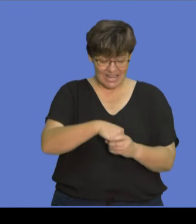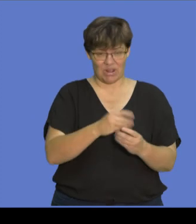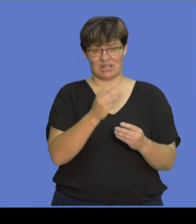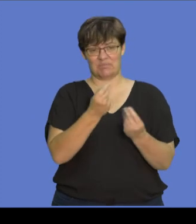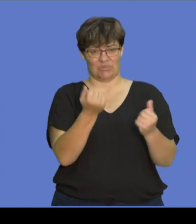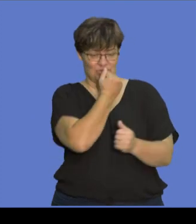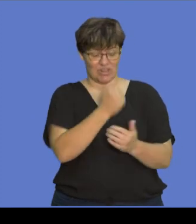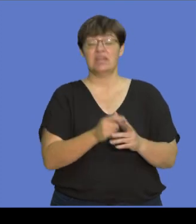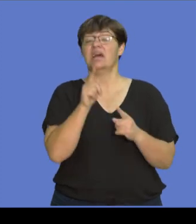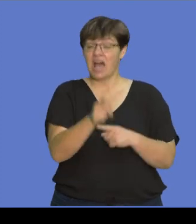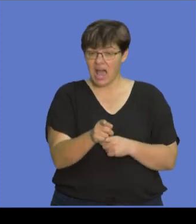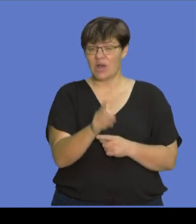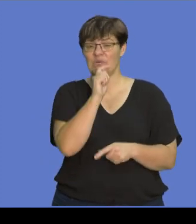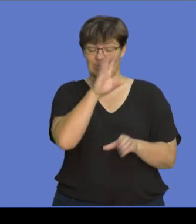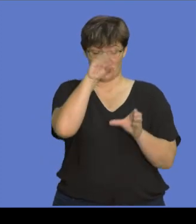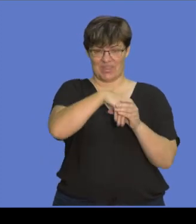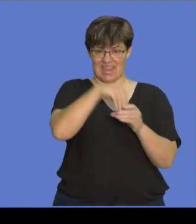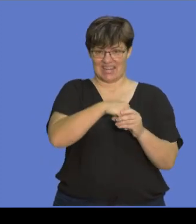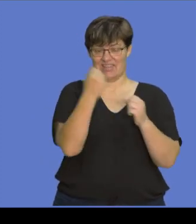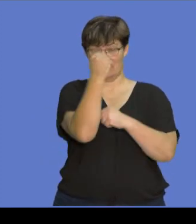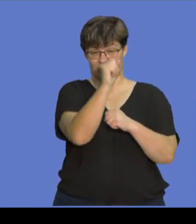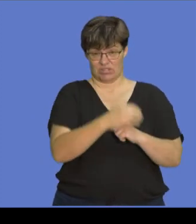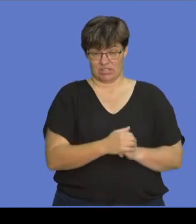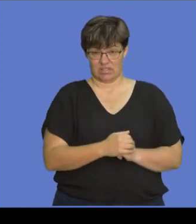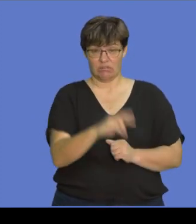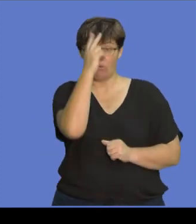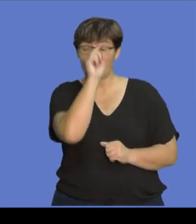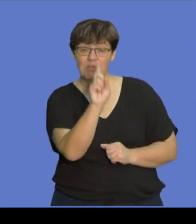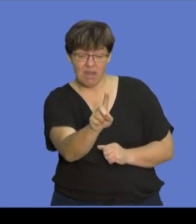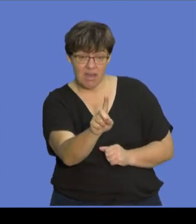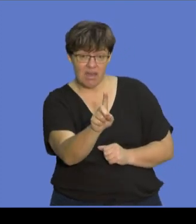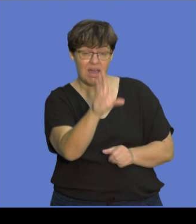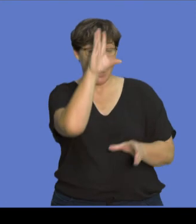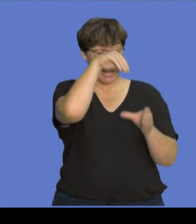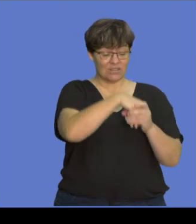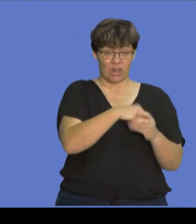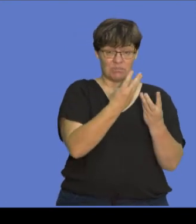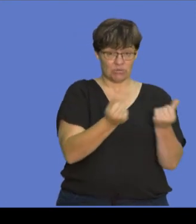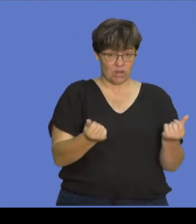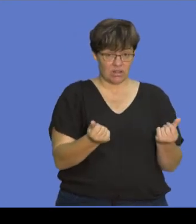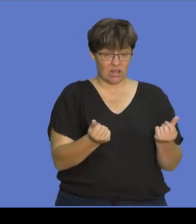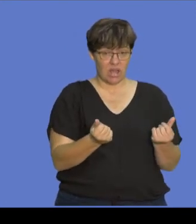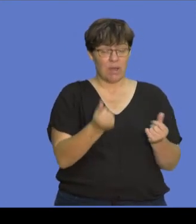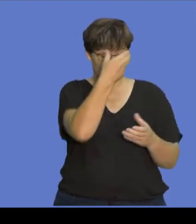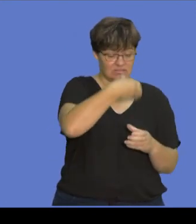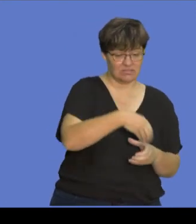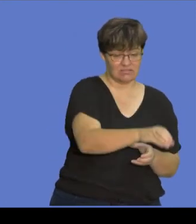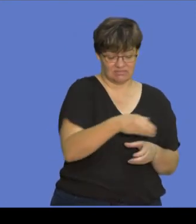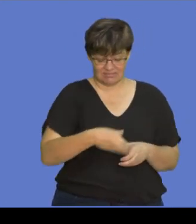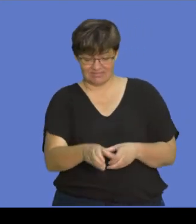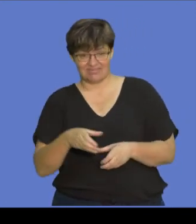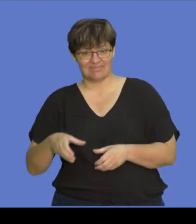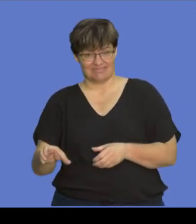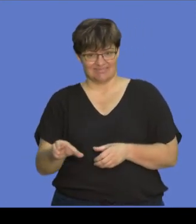that were used in the factory. But remember, the indirect materials had to be apportioned in terms of